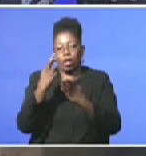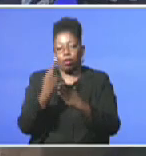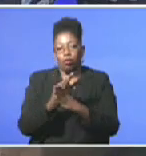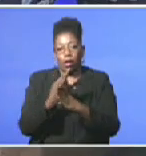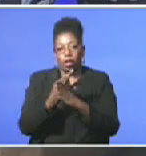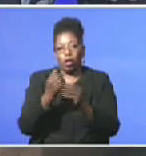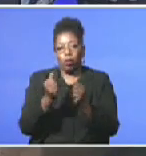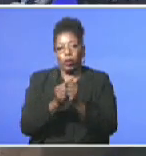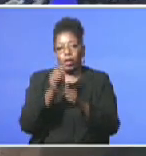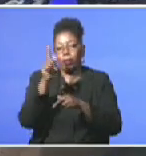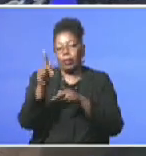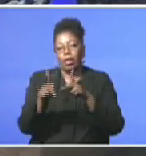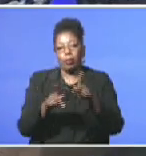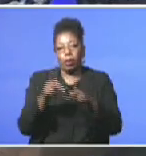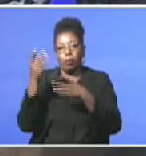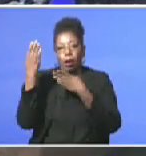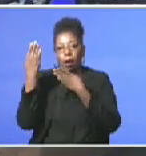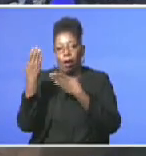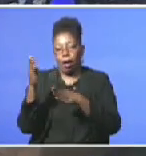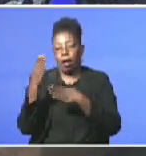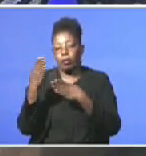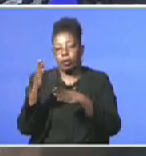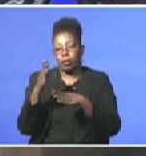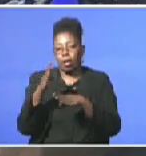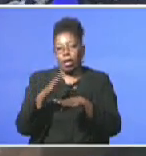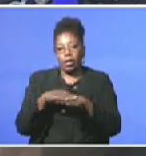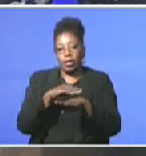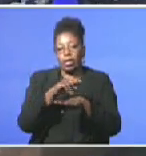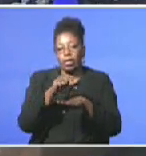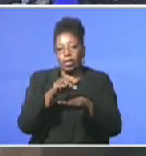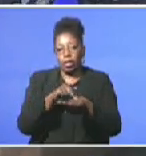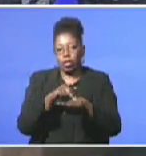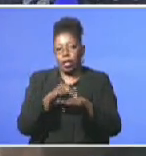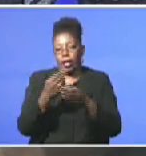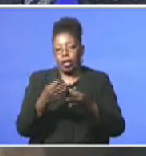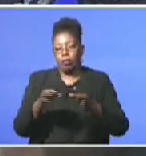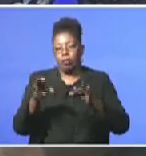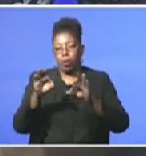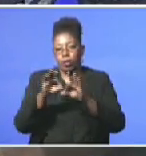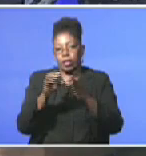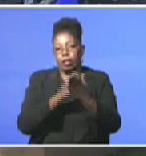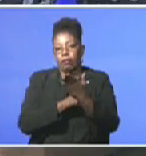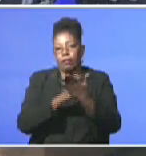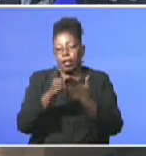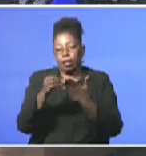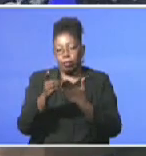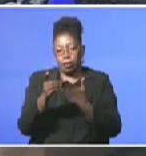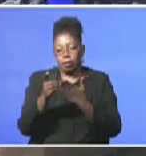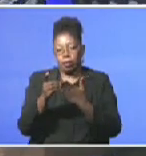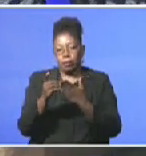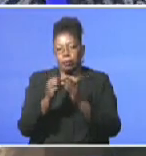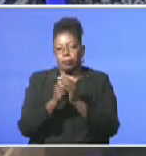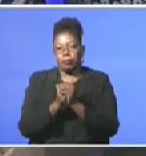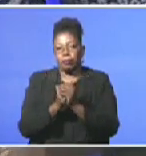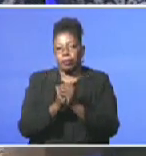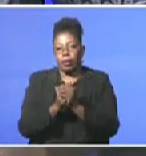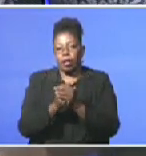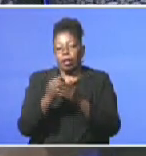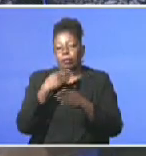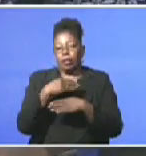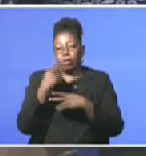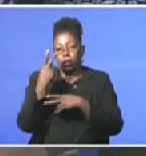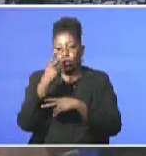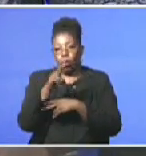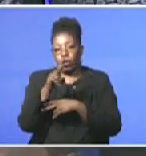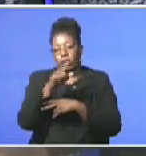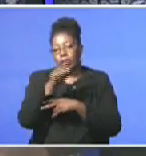the people of the Bahamas on the state of the nation and important national developments which affect them. Please tune in to the ZNS